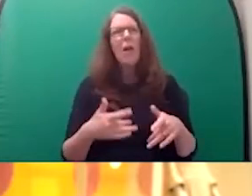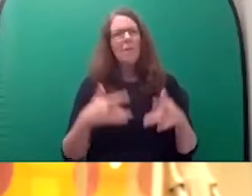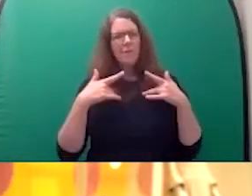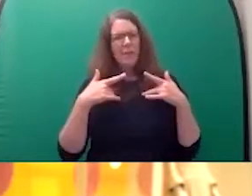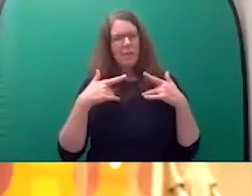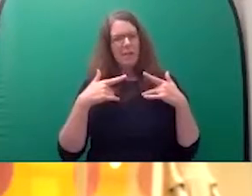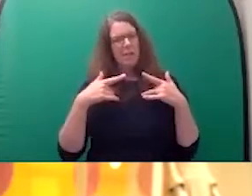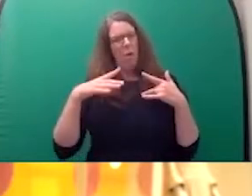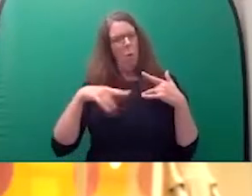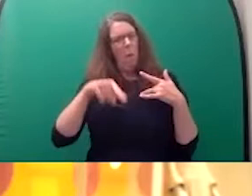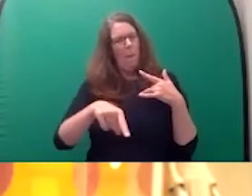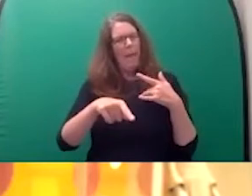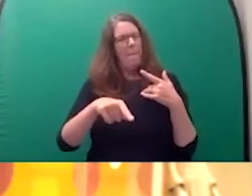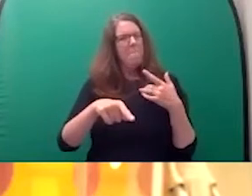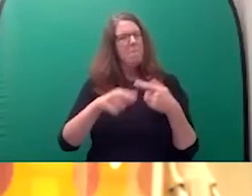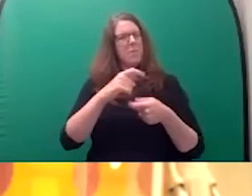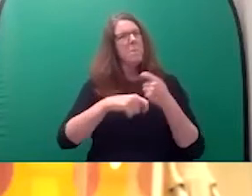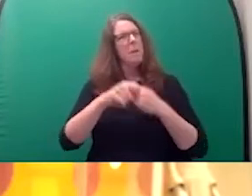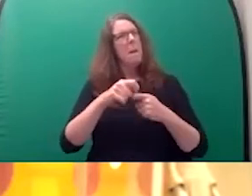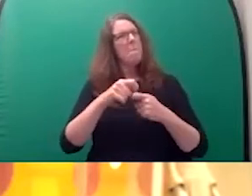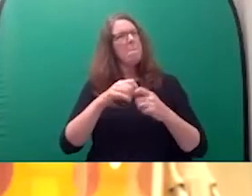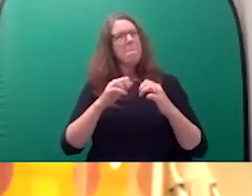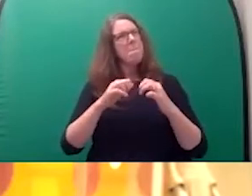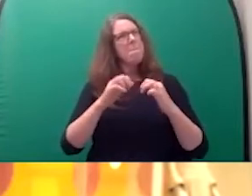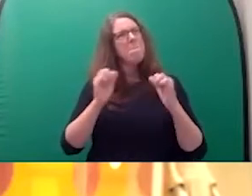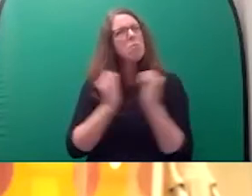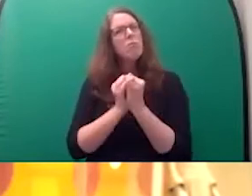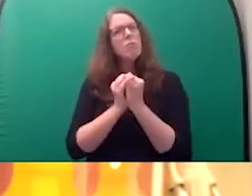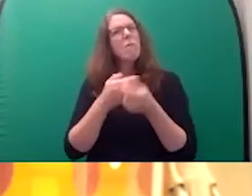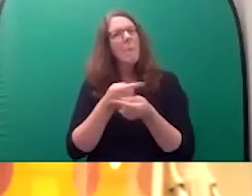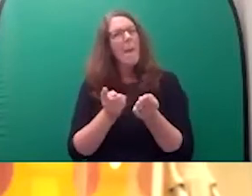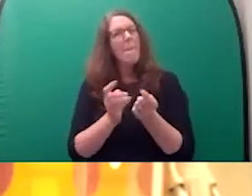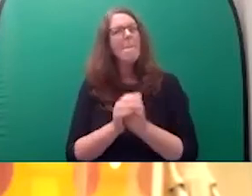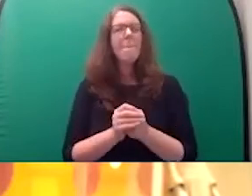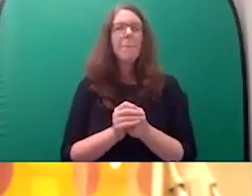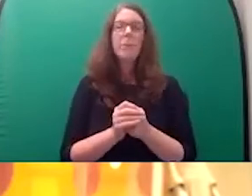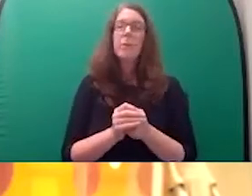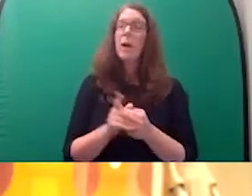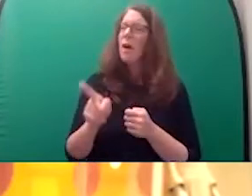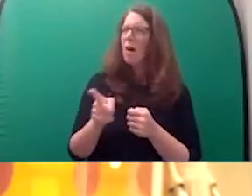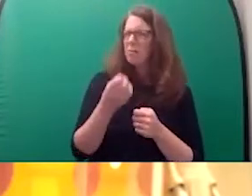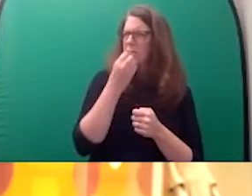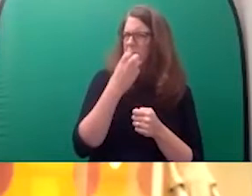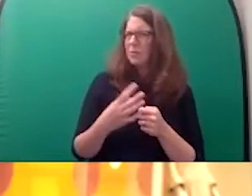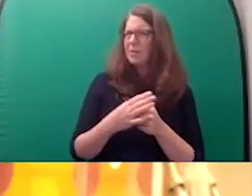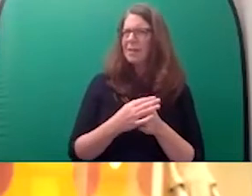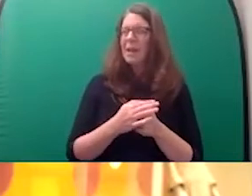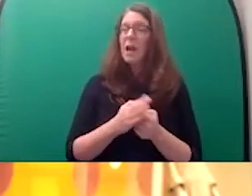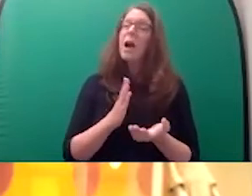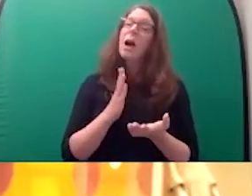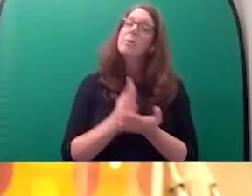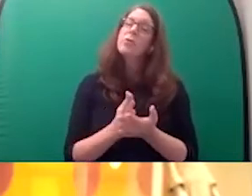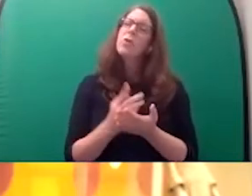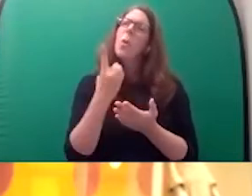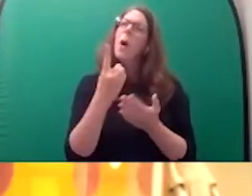Which is hard, I think, these days. I think that's super, that's wonderful, because I'm sure in one of